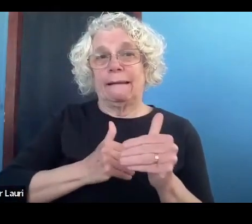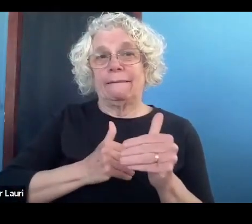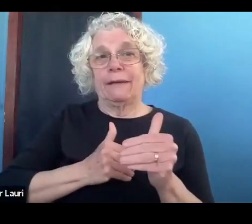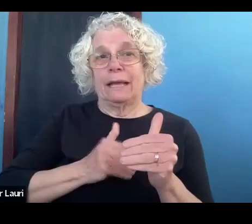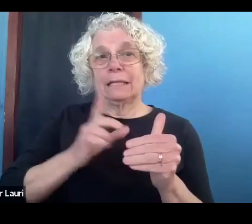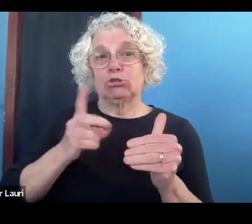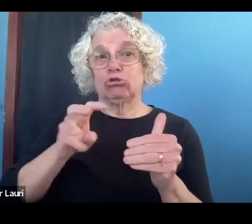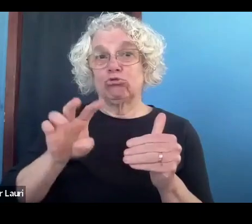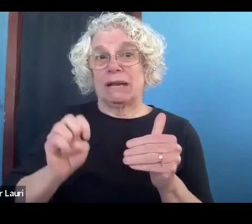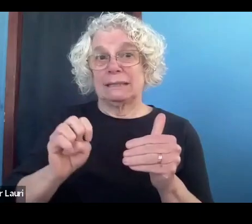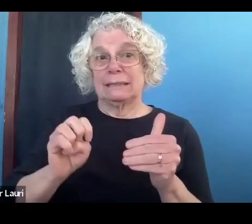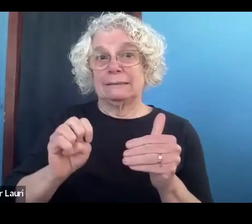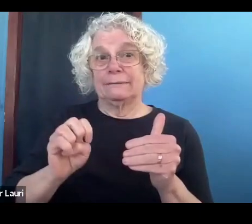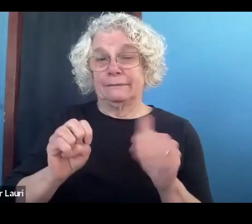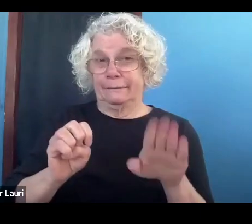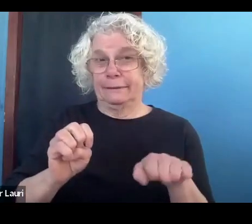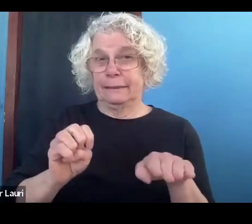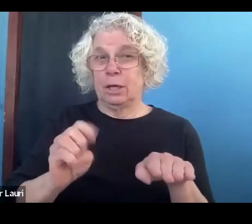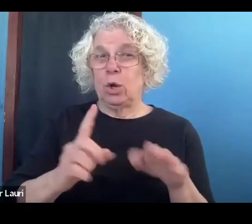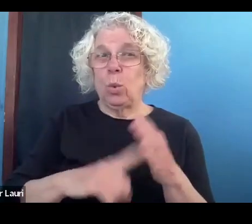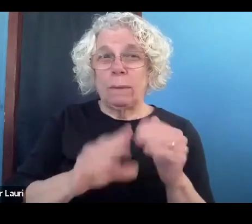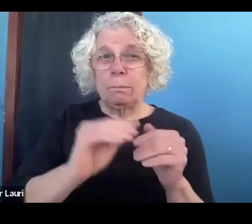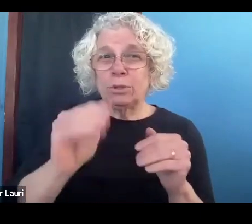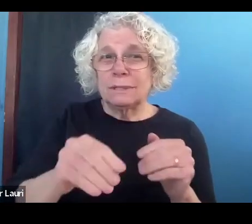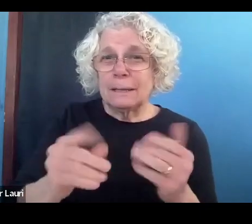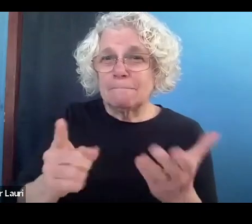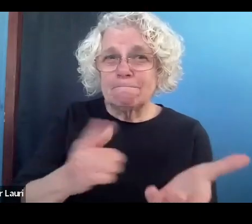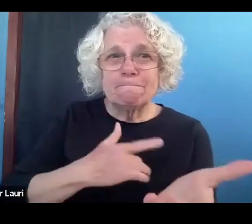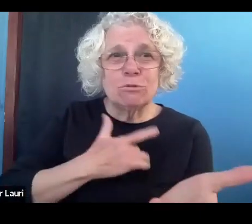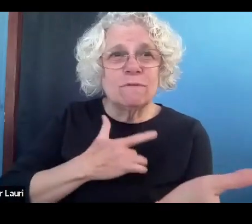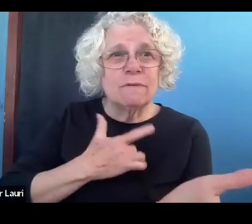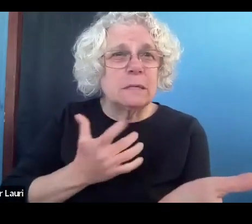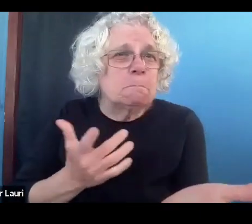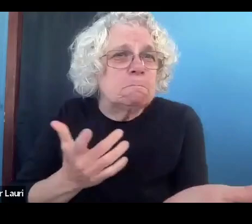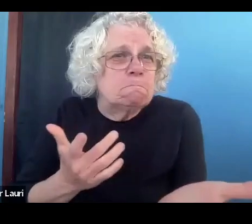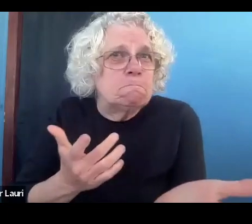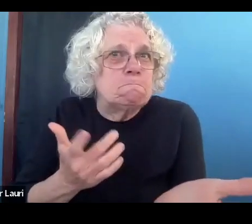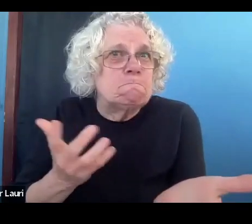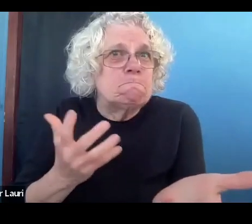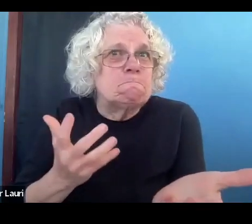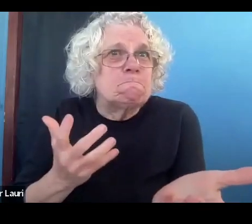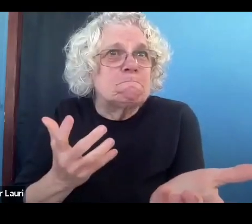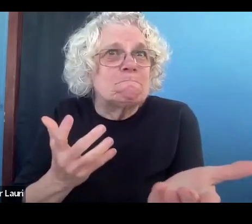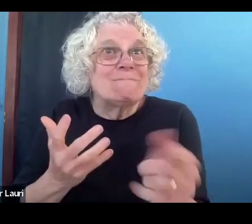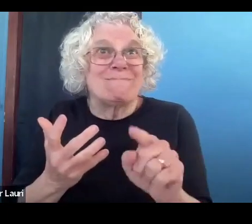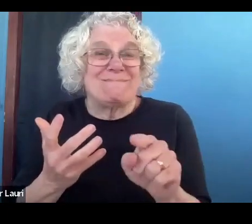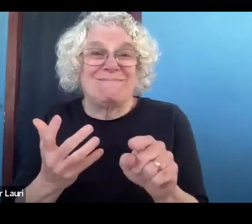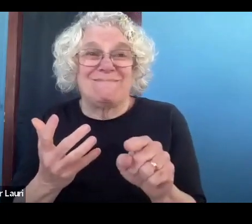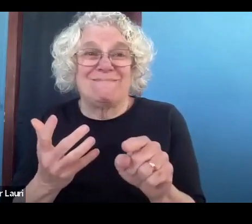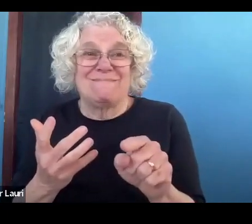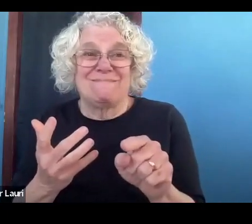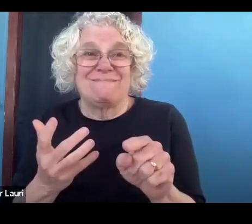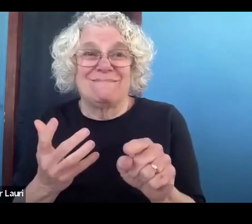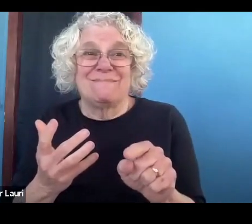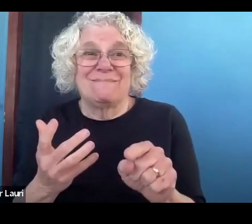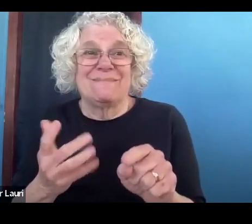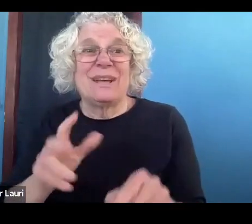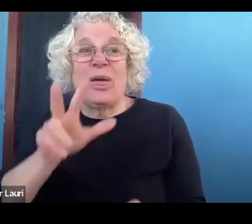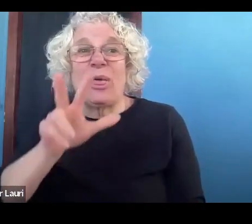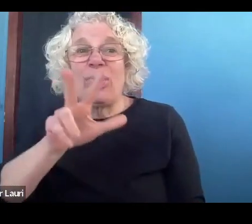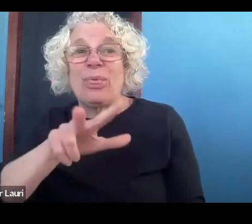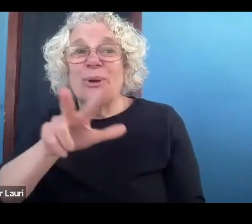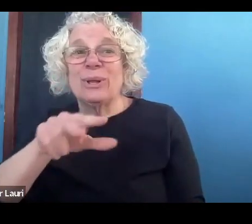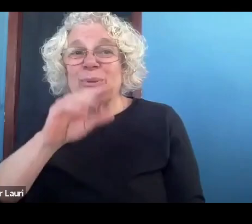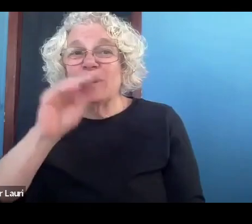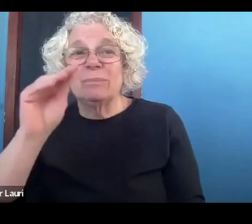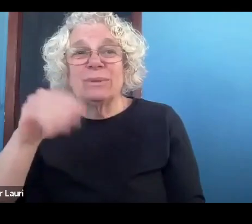for end-of-life care. How many do you think, what is the percentage you think? It is actually only